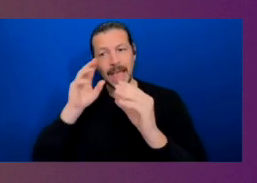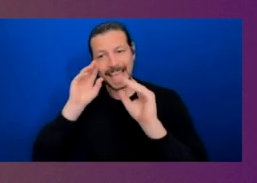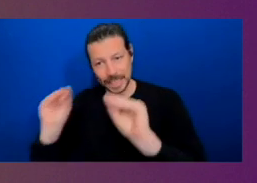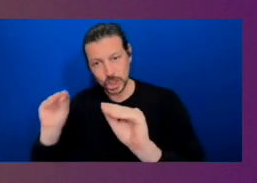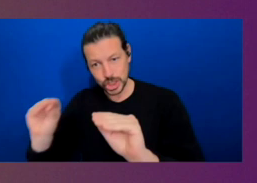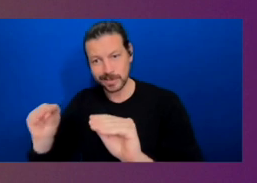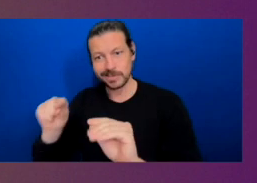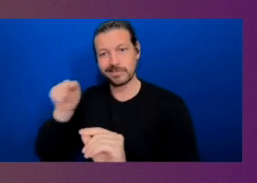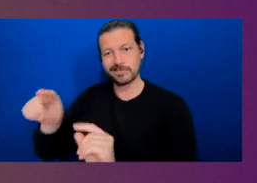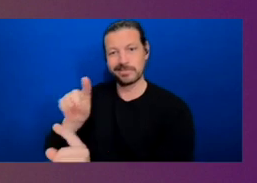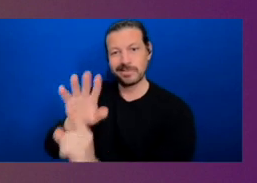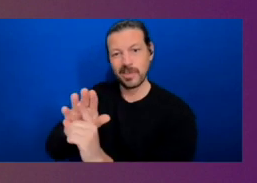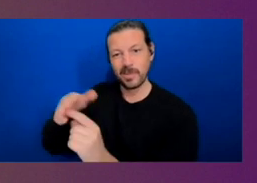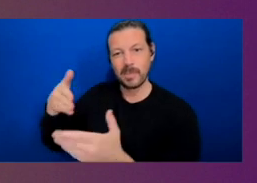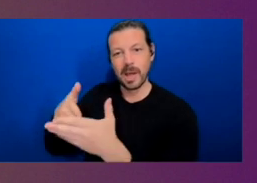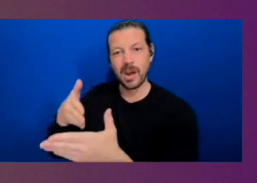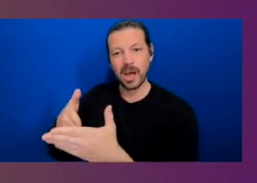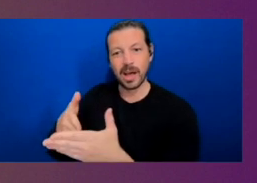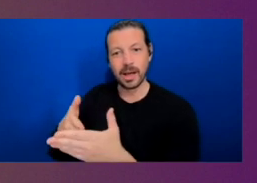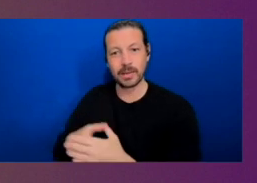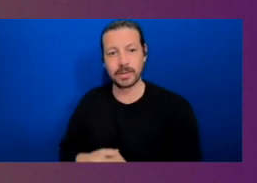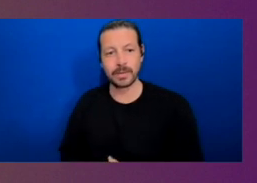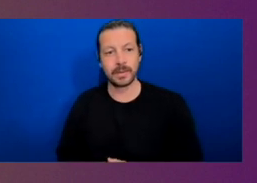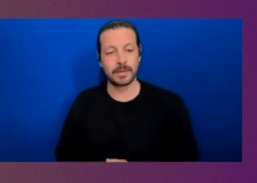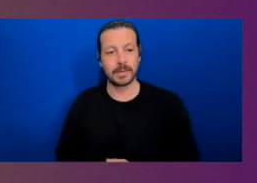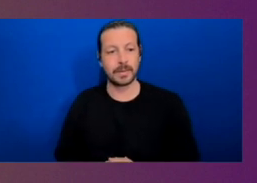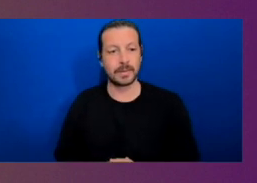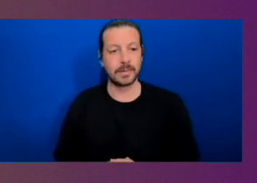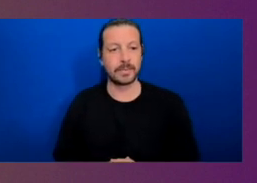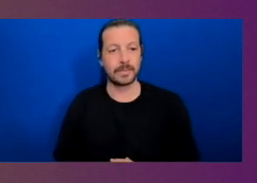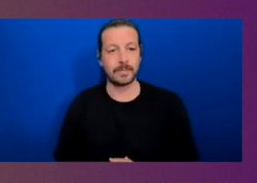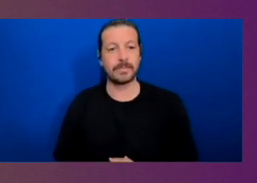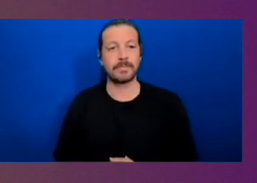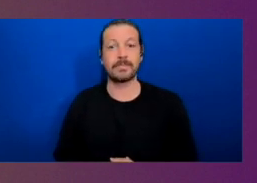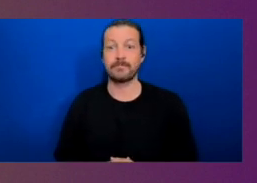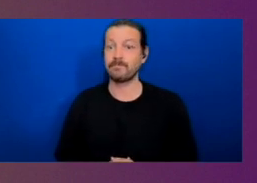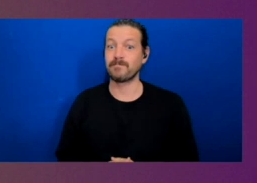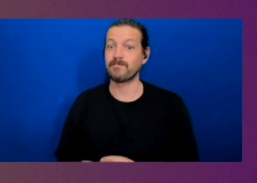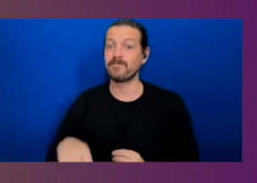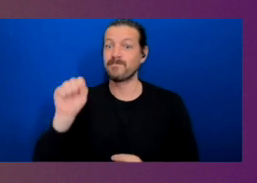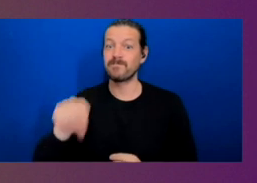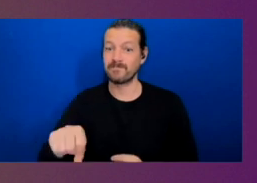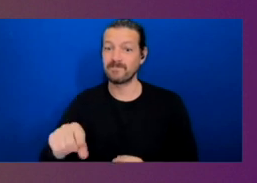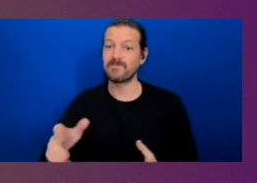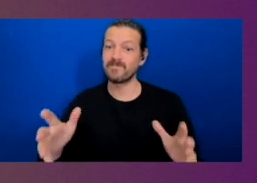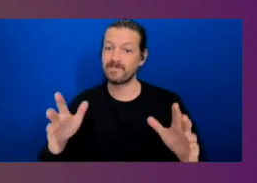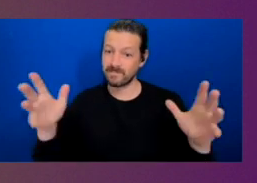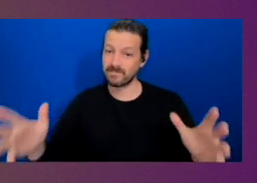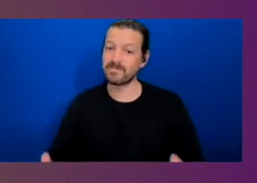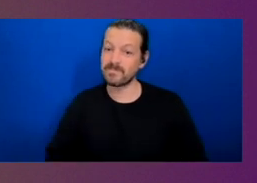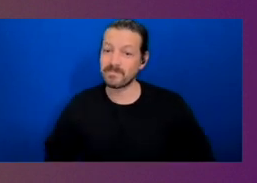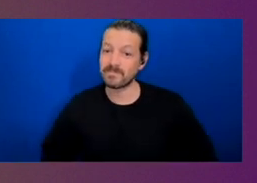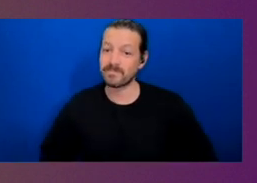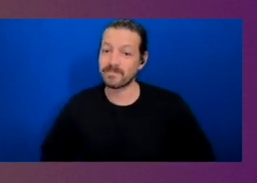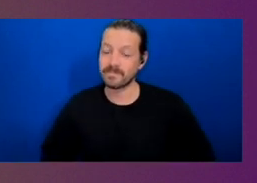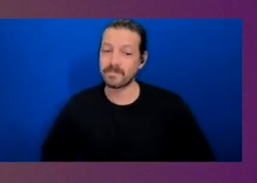to someone even entering into this space? Yes, very much so. We know